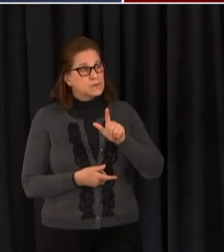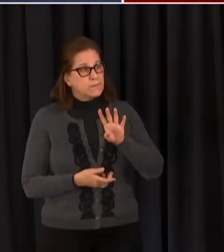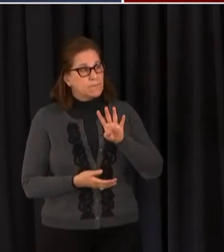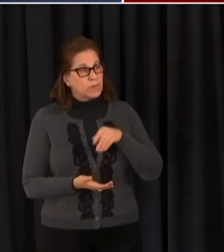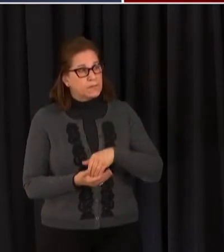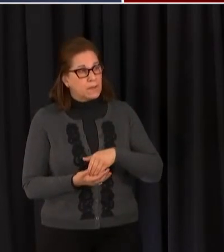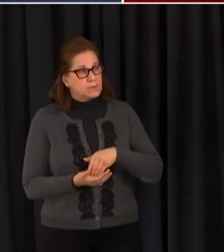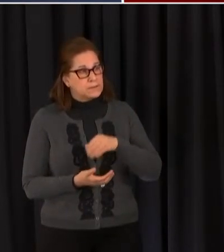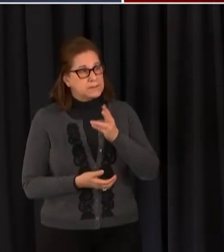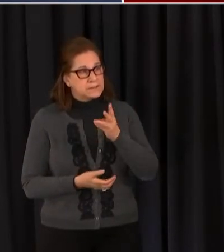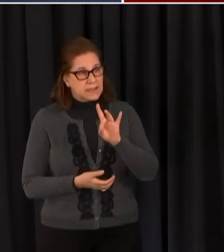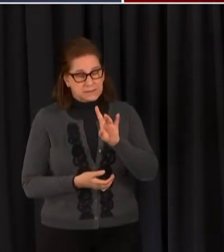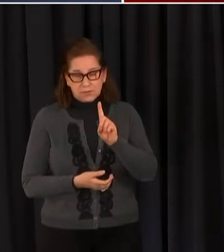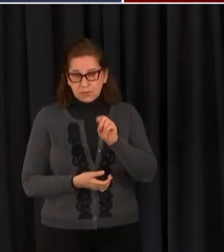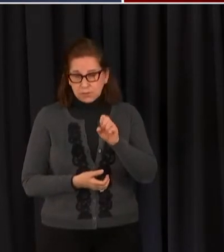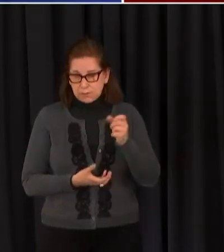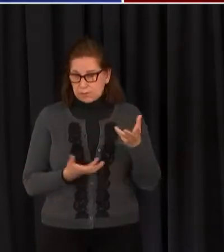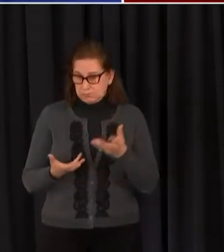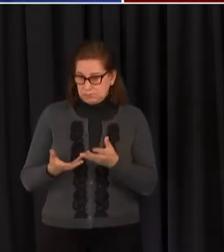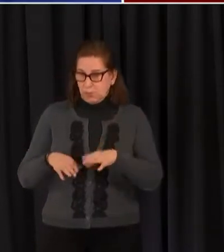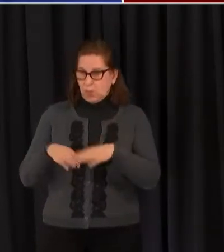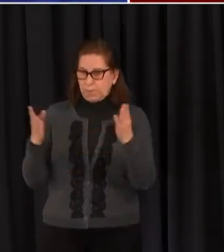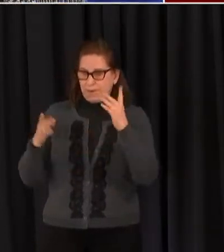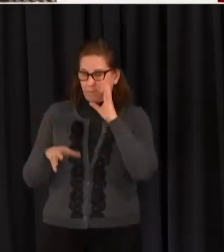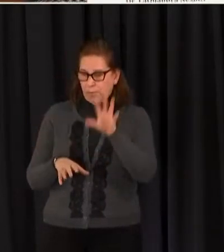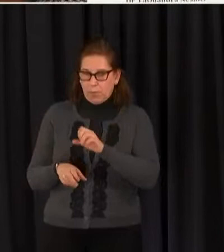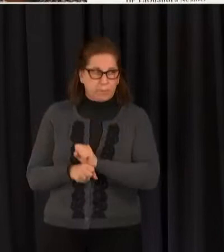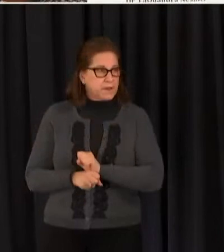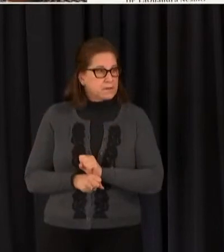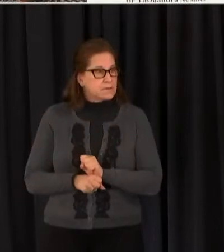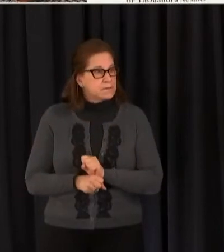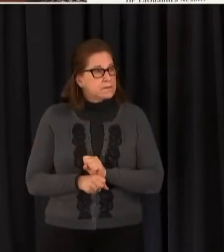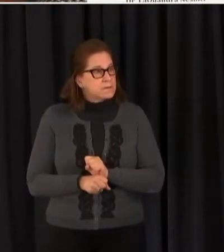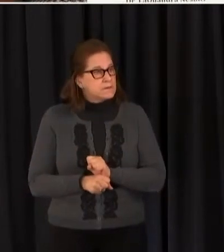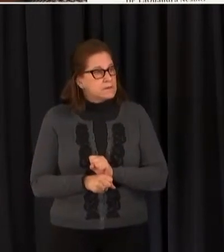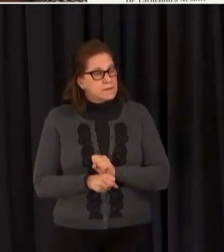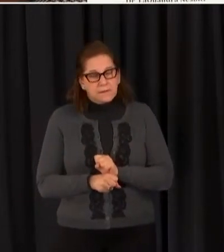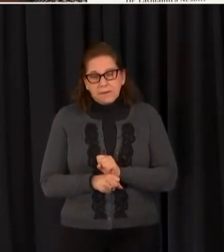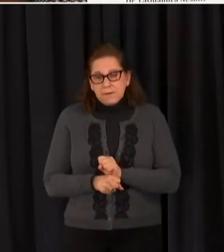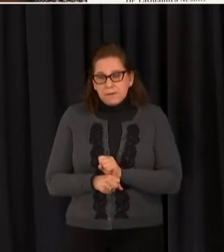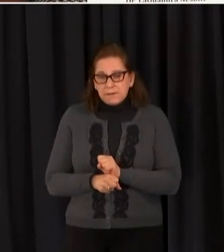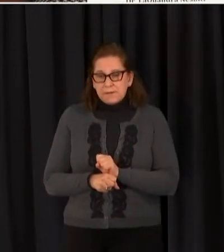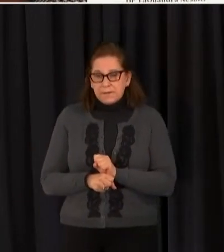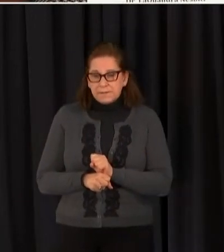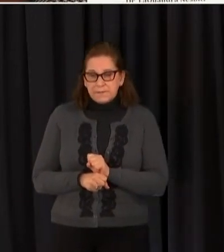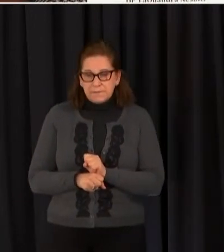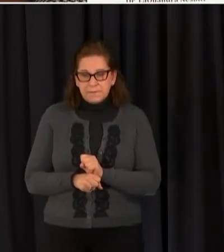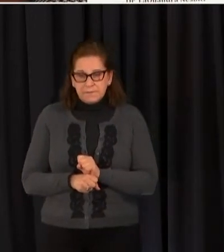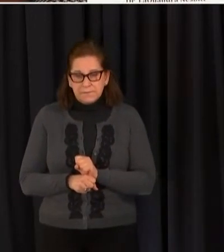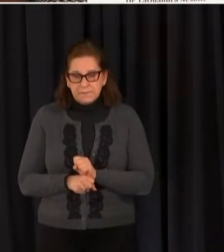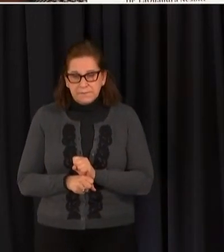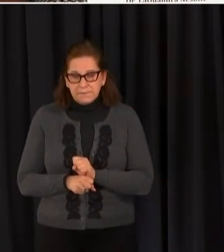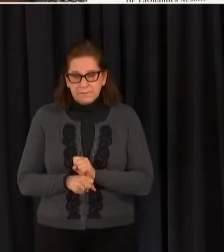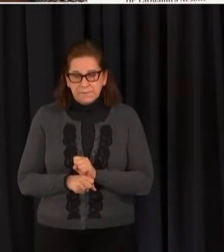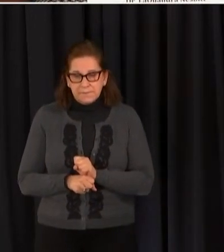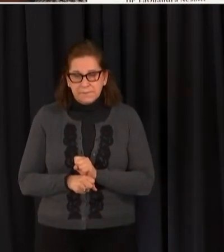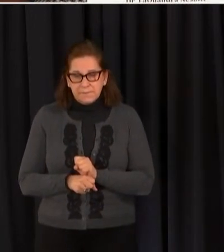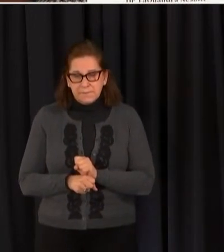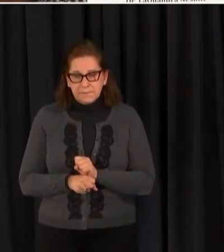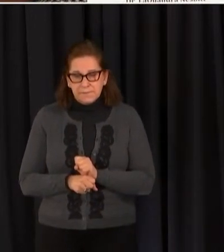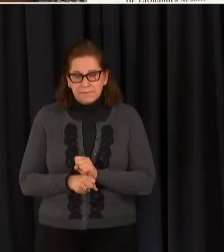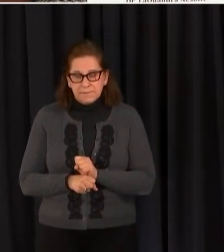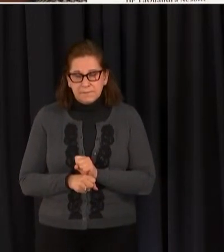made. You will recall that at one point we had an infusion of 6,000 doses of Johnson & Johnson